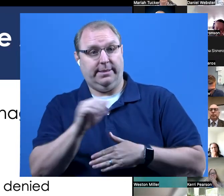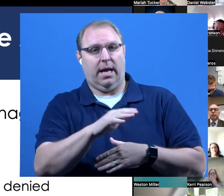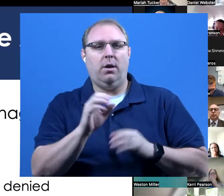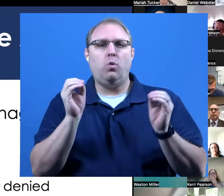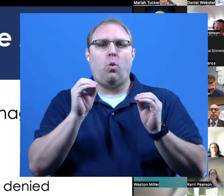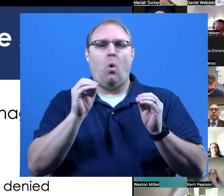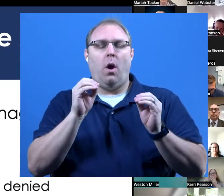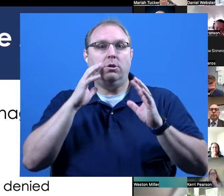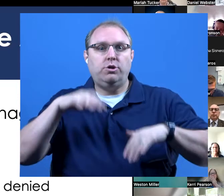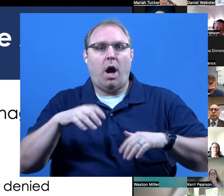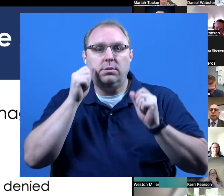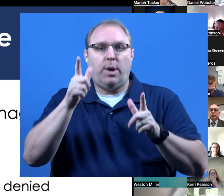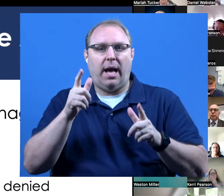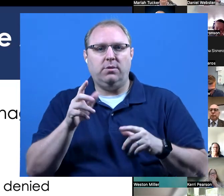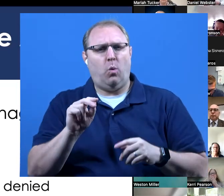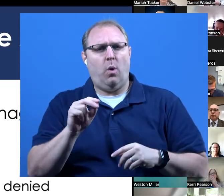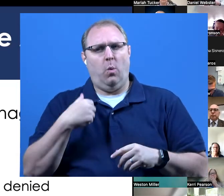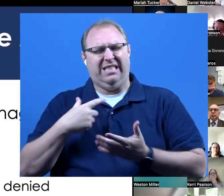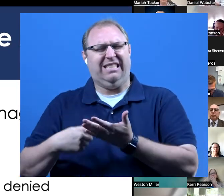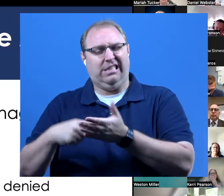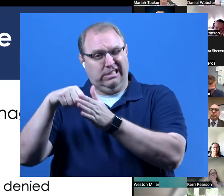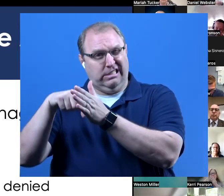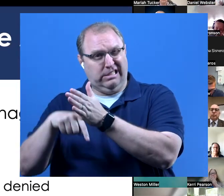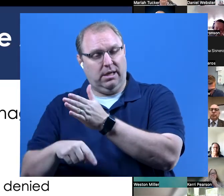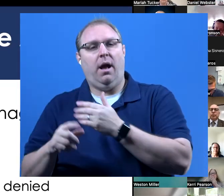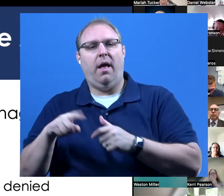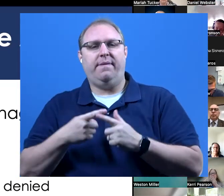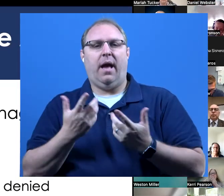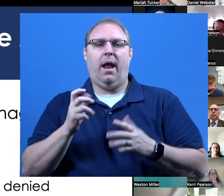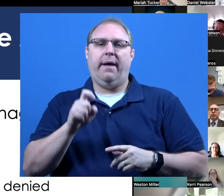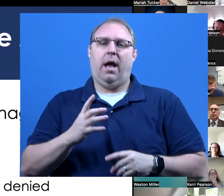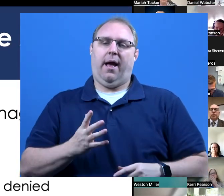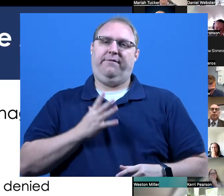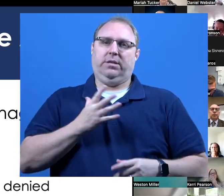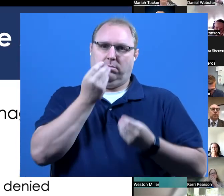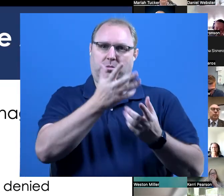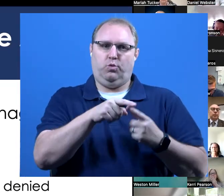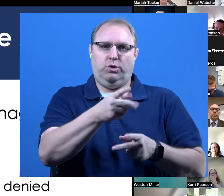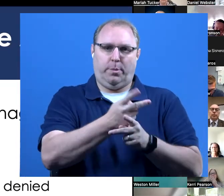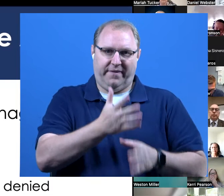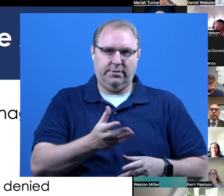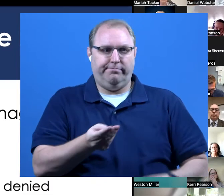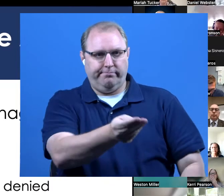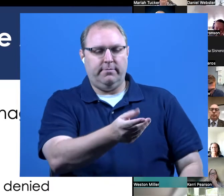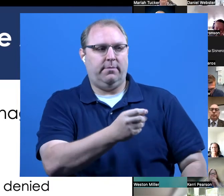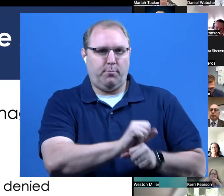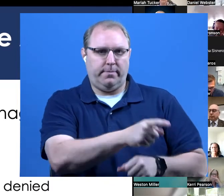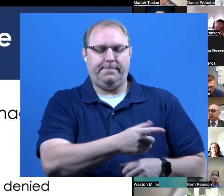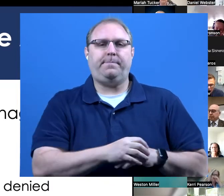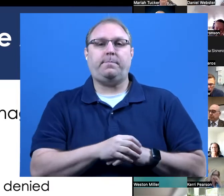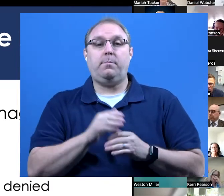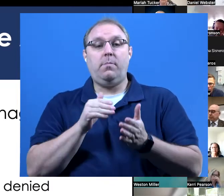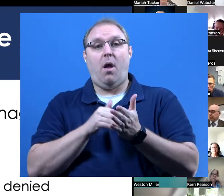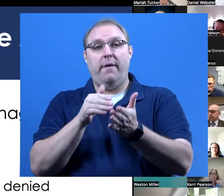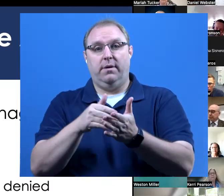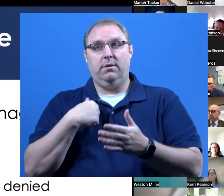And a lot of times what happens is that I'll get a call from a supervisor saying, can you help me to understand exactly what you wrote?